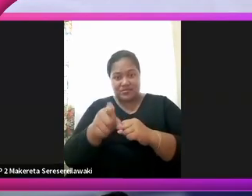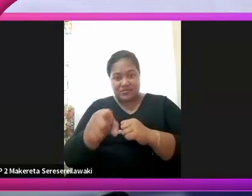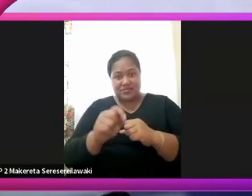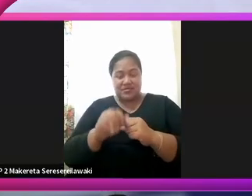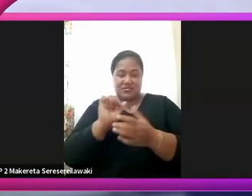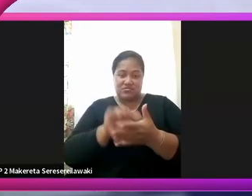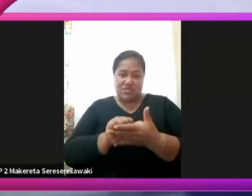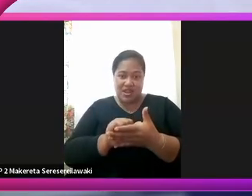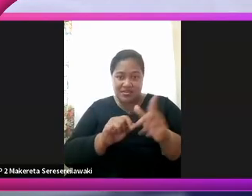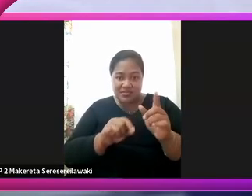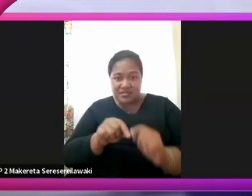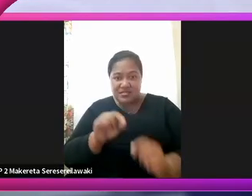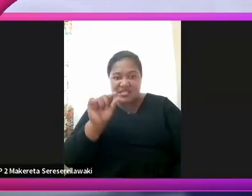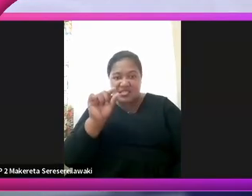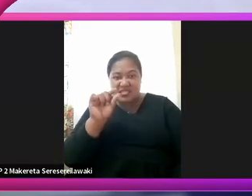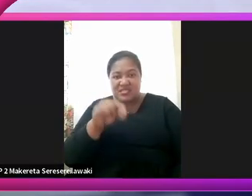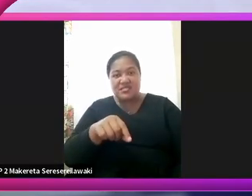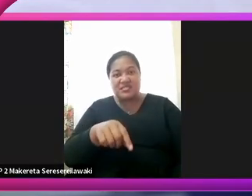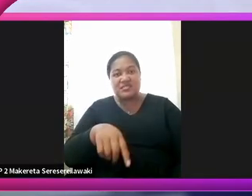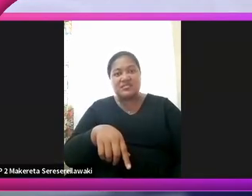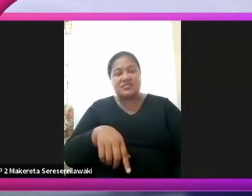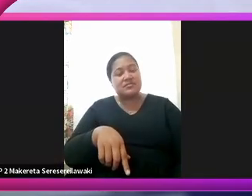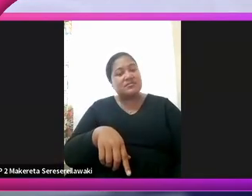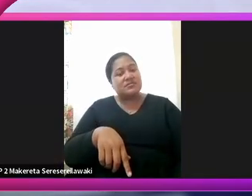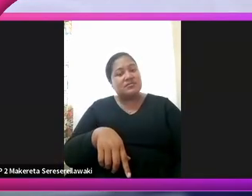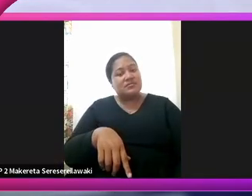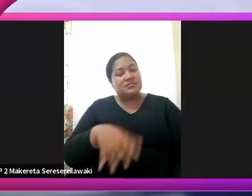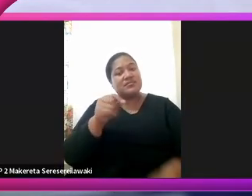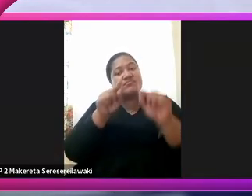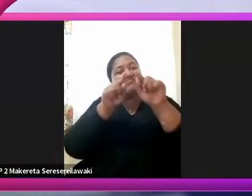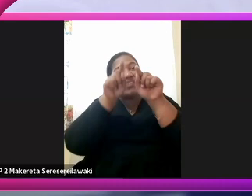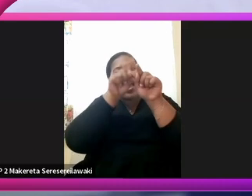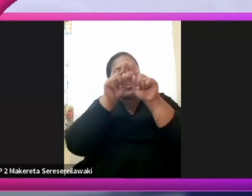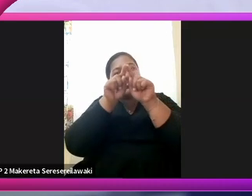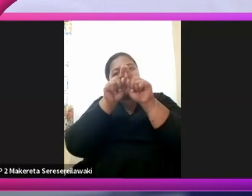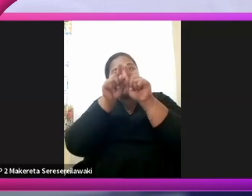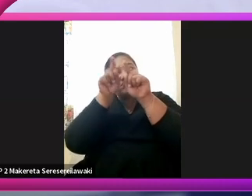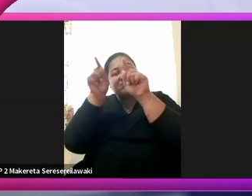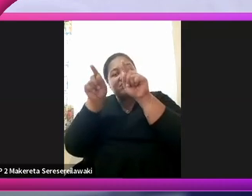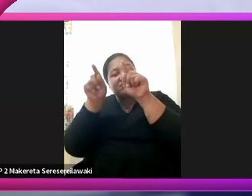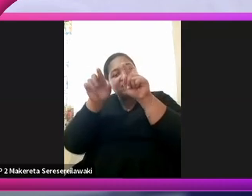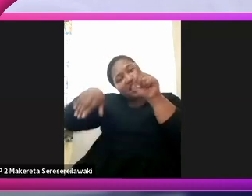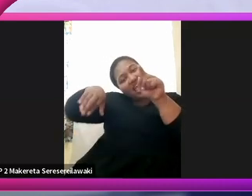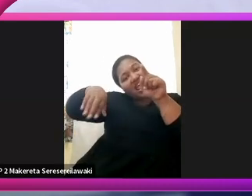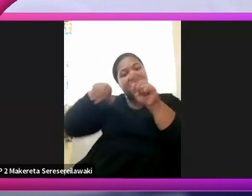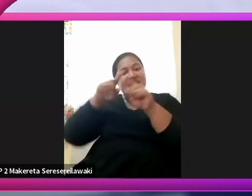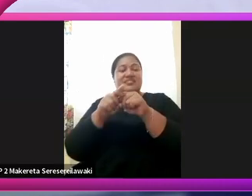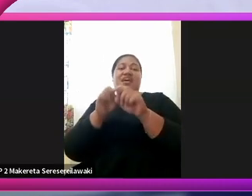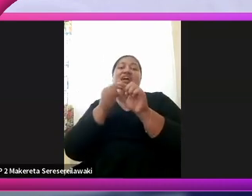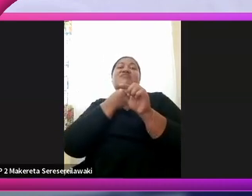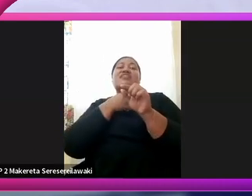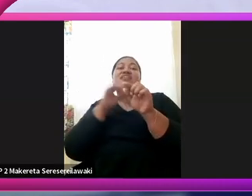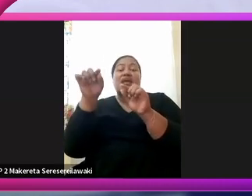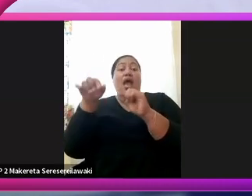to be a smooth head, oval, have the tail to swim, have a neck and things like that. But if any sperm come